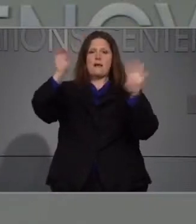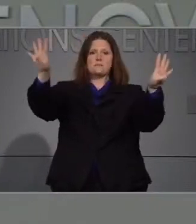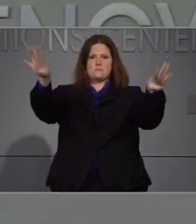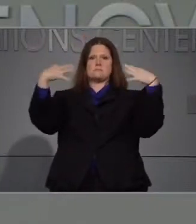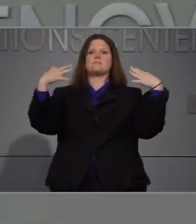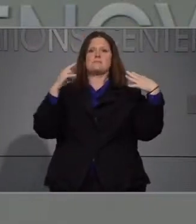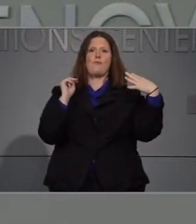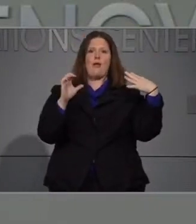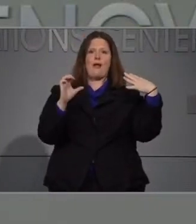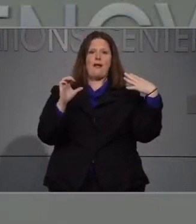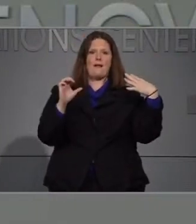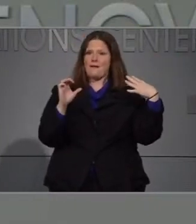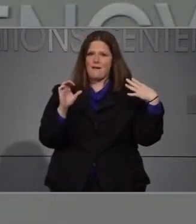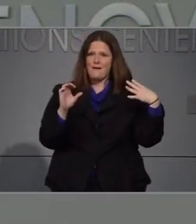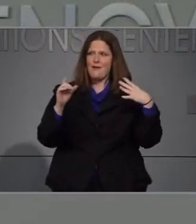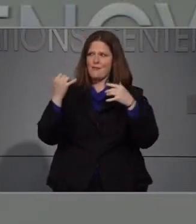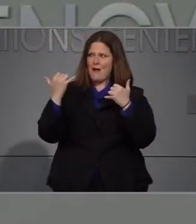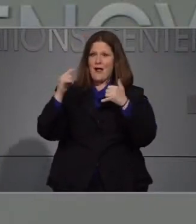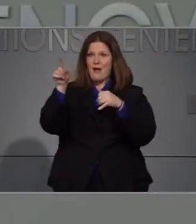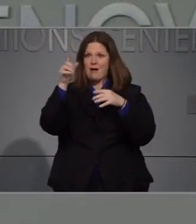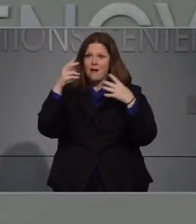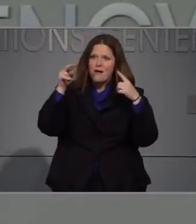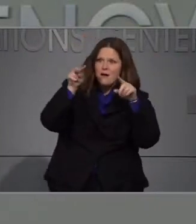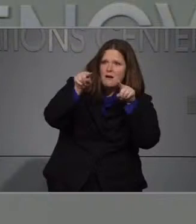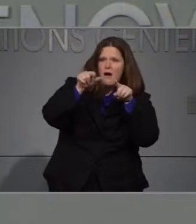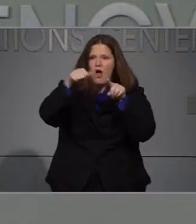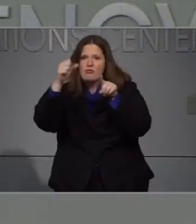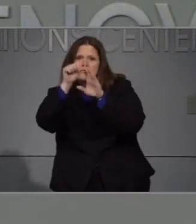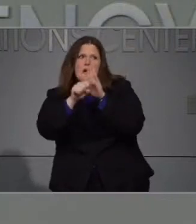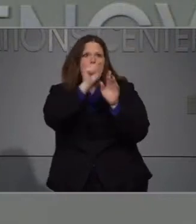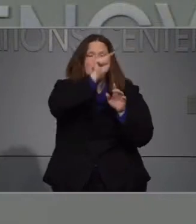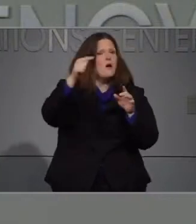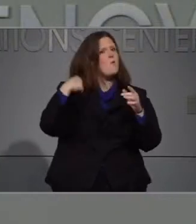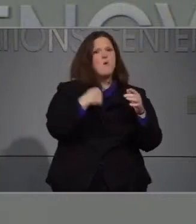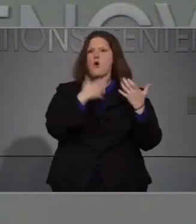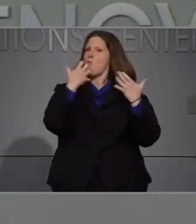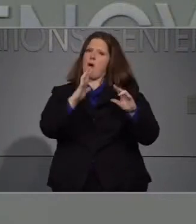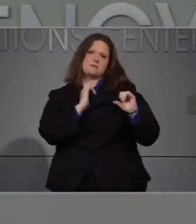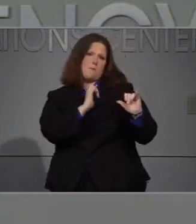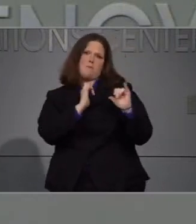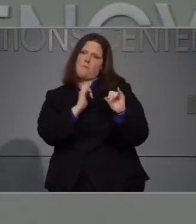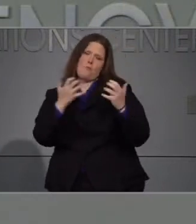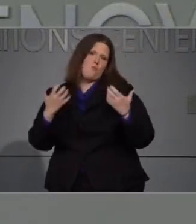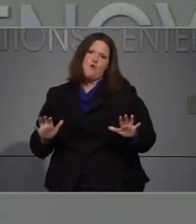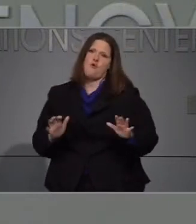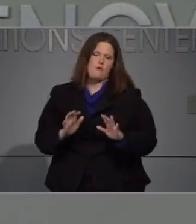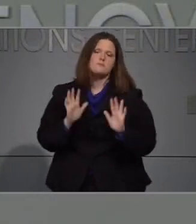up. I know that we can do that if we all work together. Thanks.